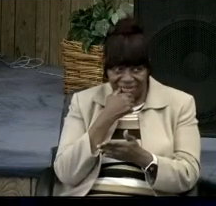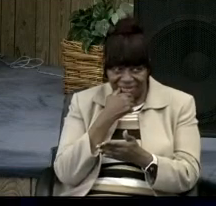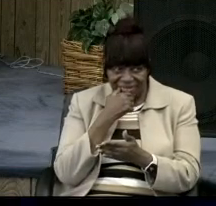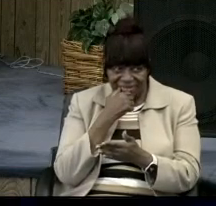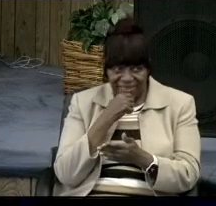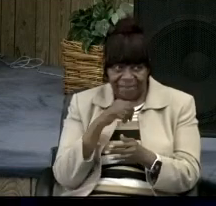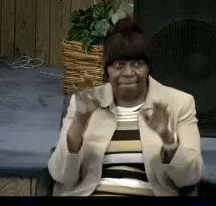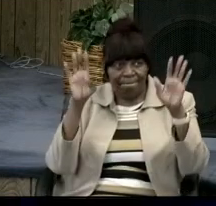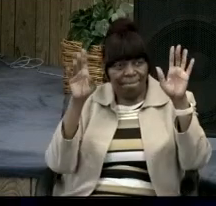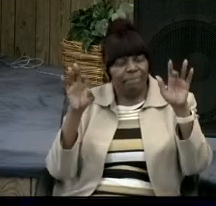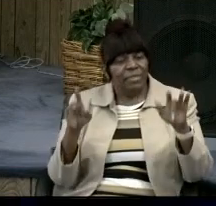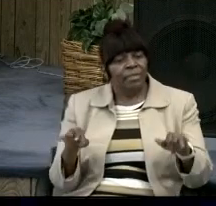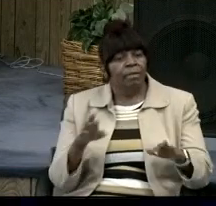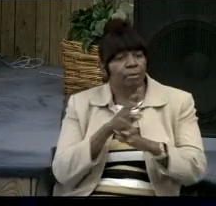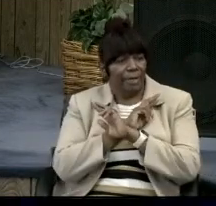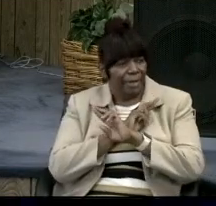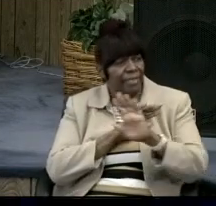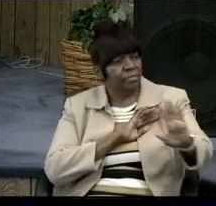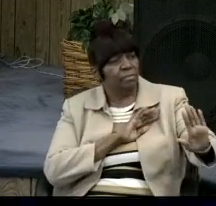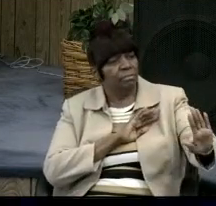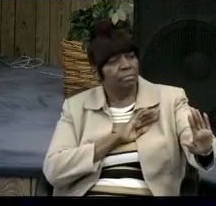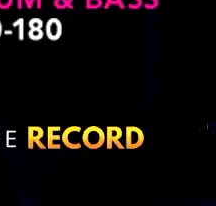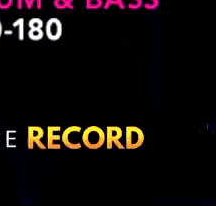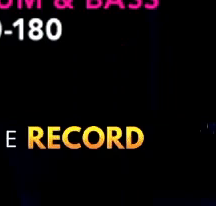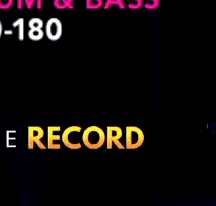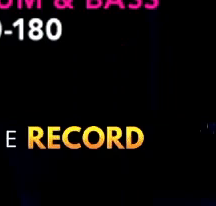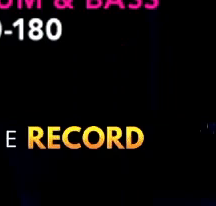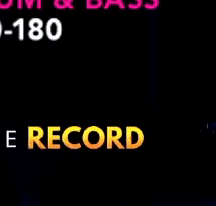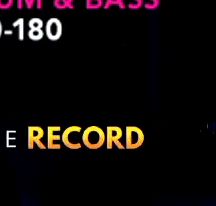It's raining. You might as well just relax.